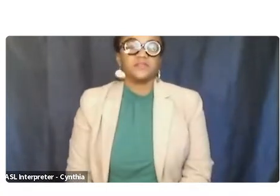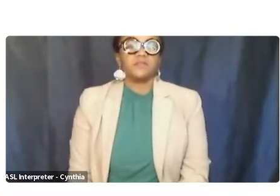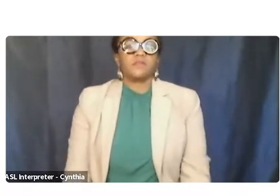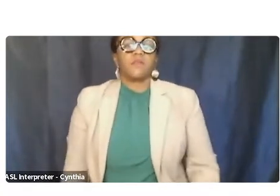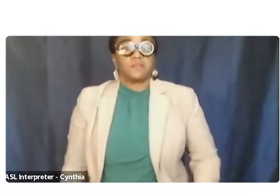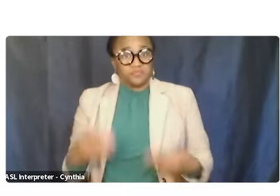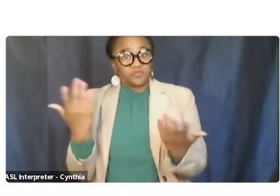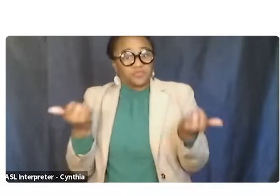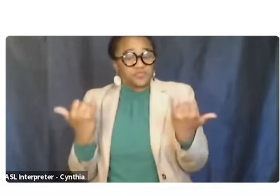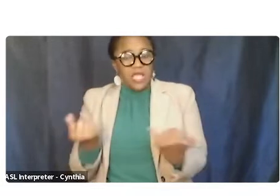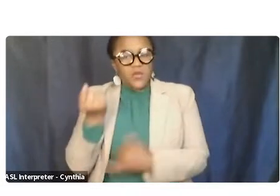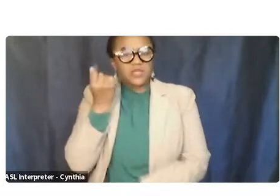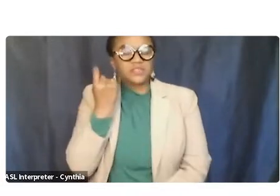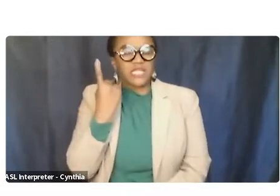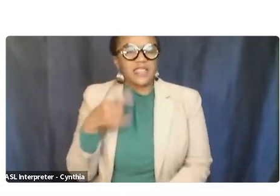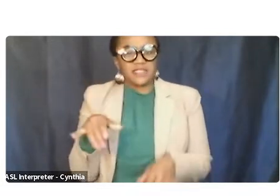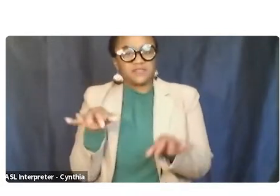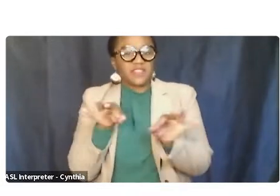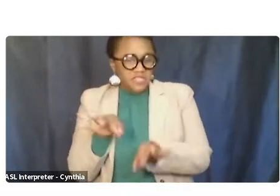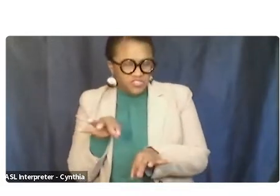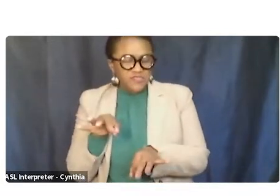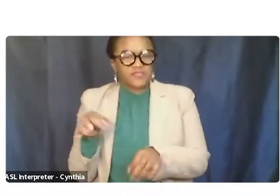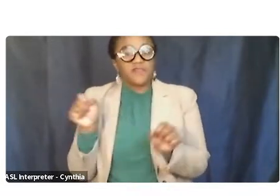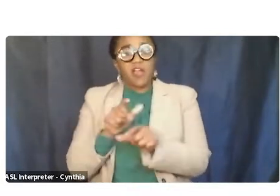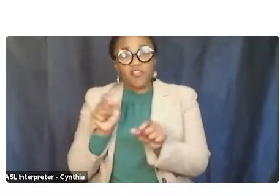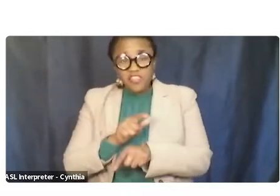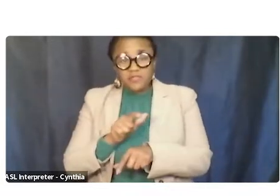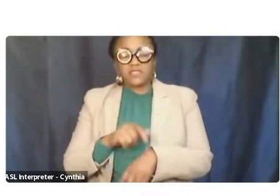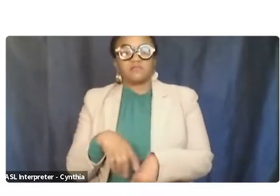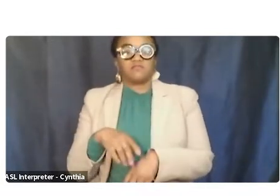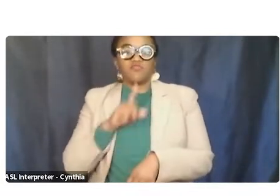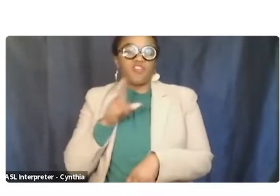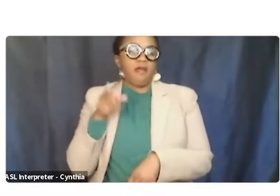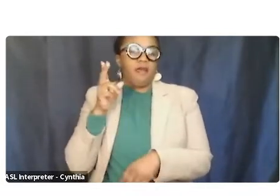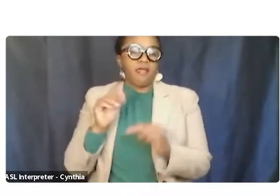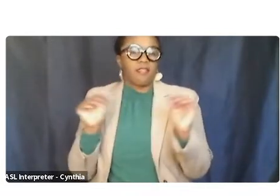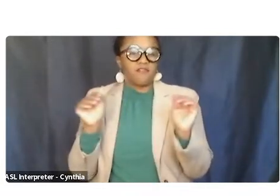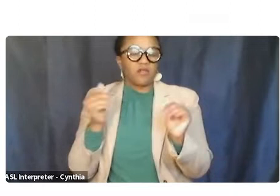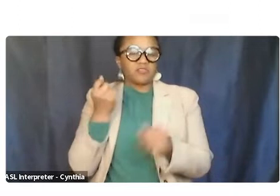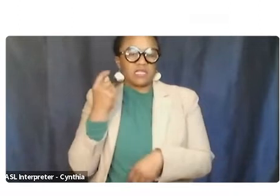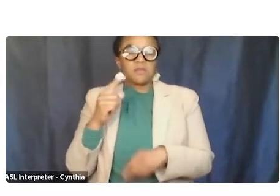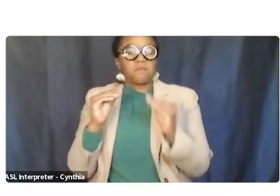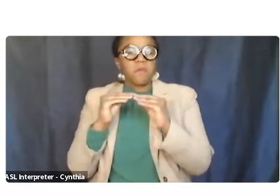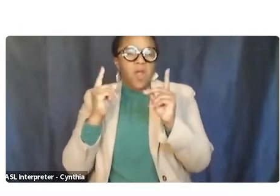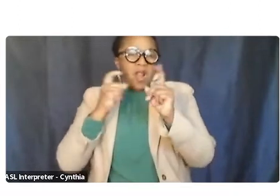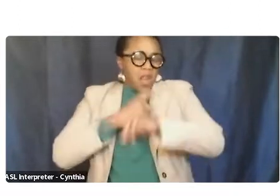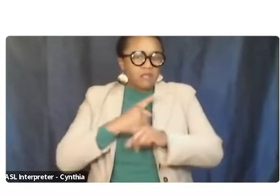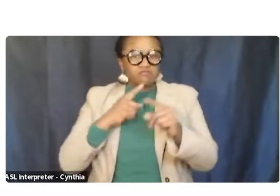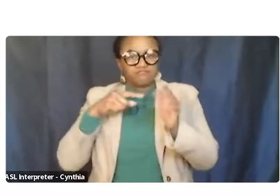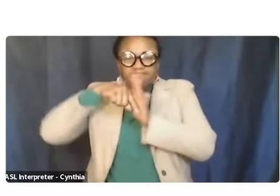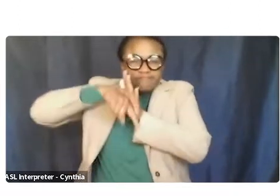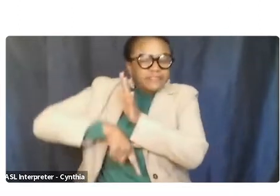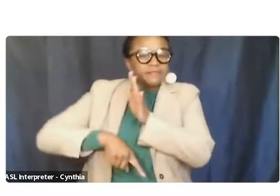we understand the definition of algorithms at a pretty high level. There are a lot more complexities, and you can go very,